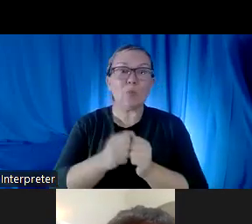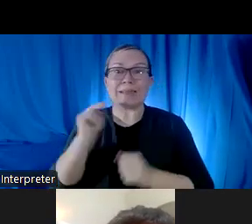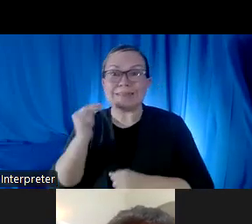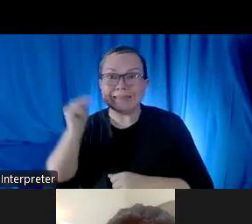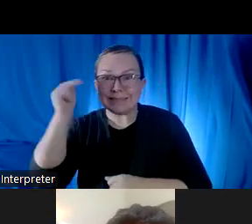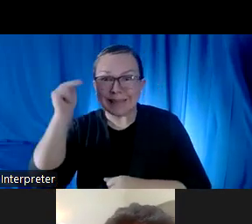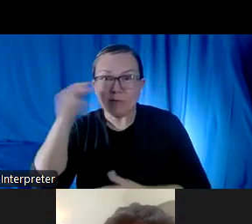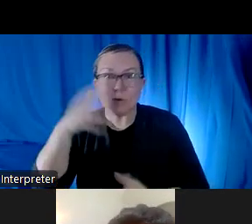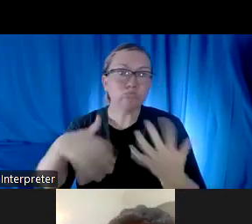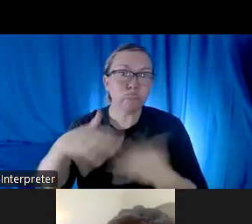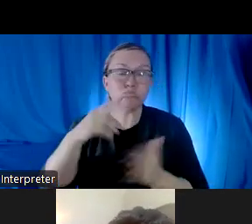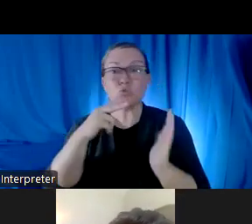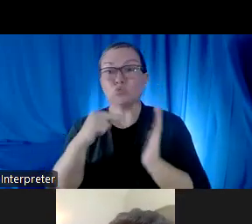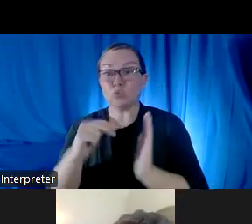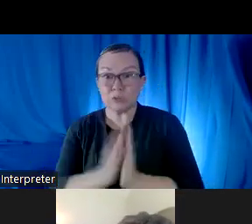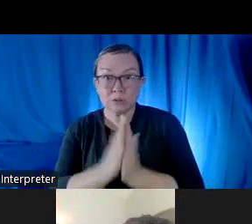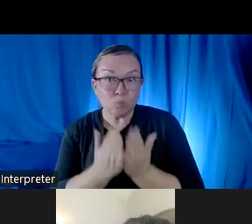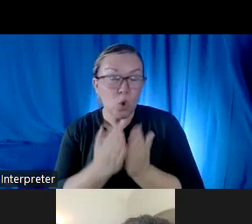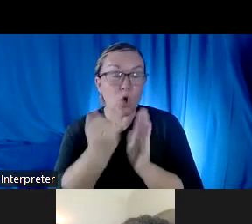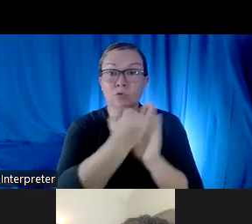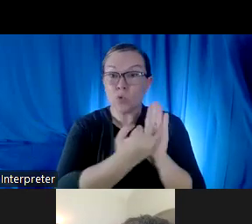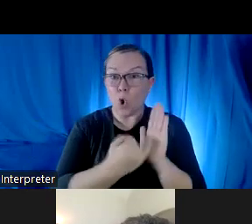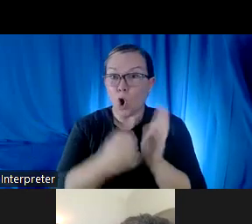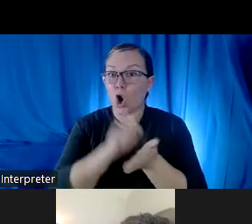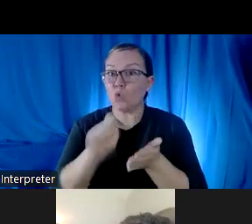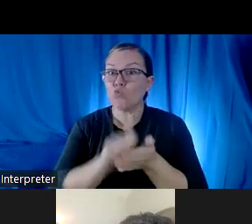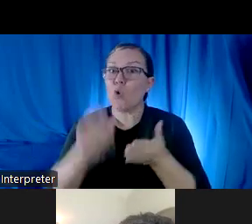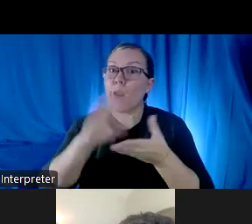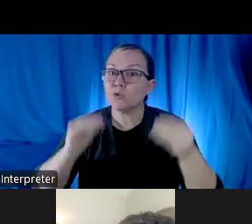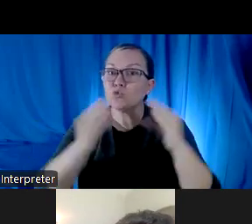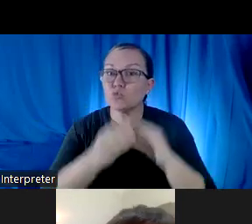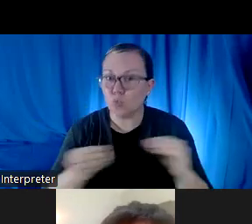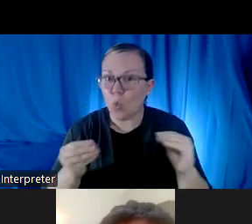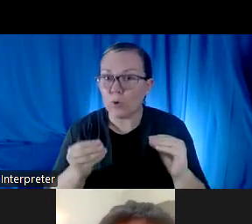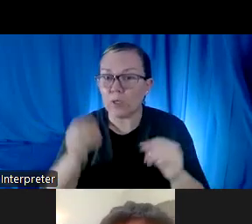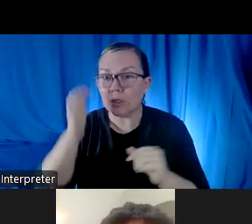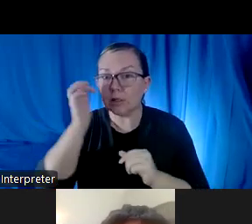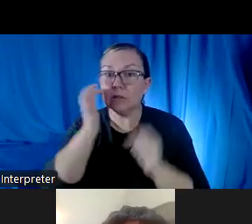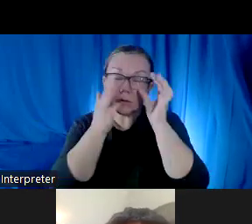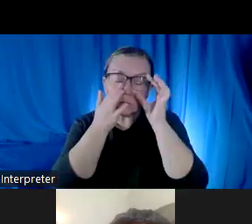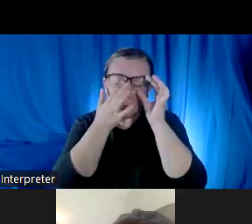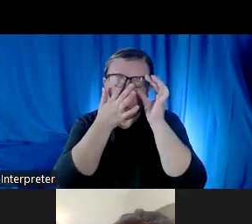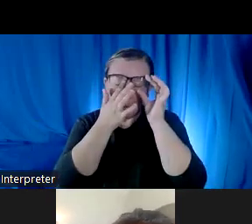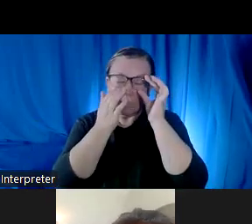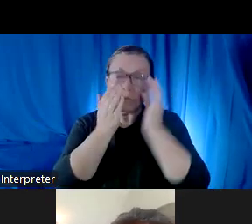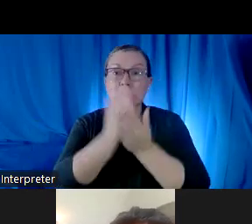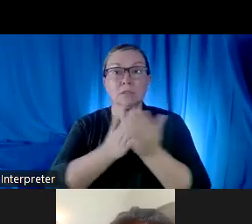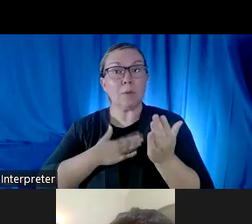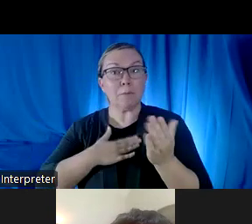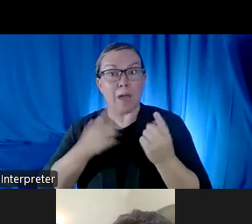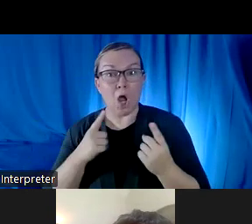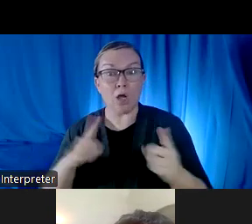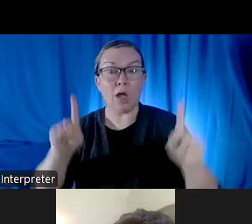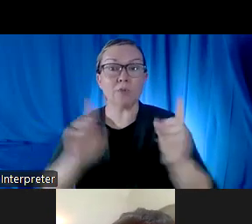nephews, reading books, art, and writing stories. Some of my accomplishments are becoming an